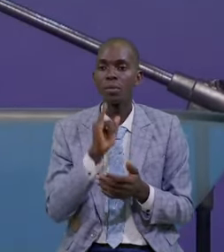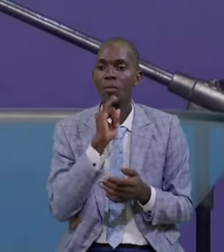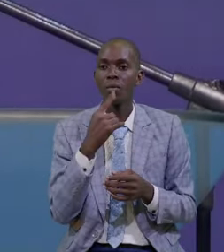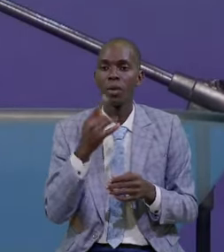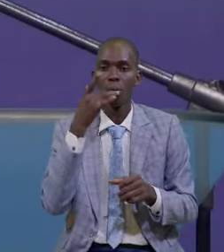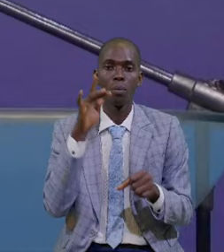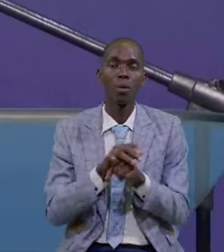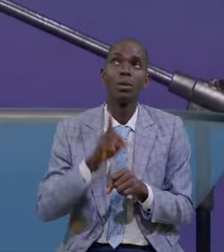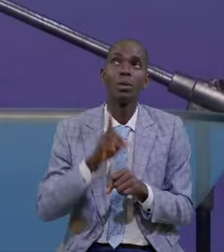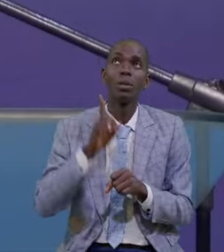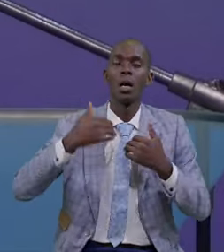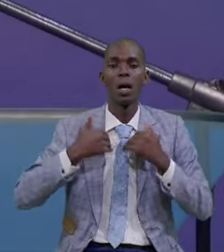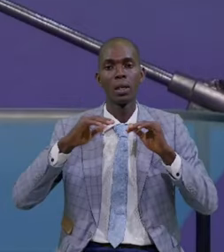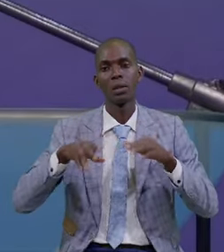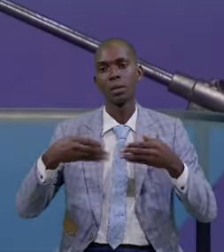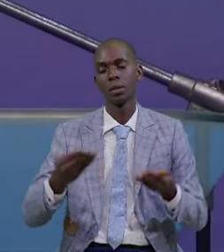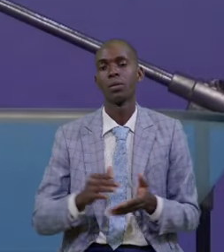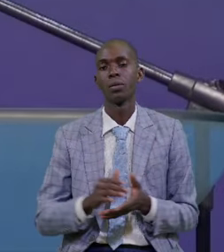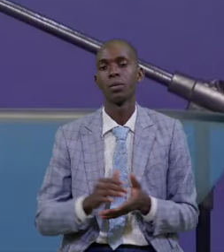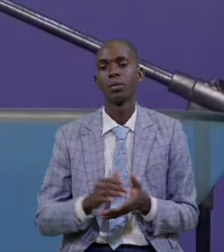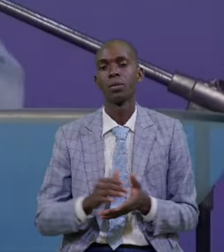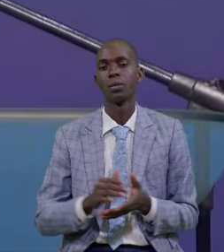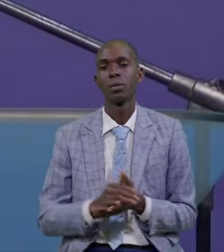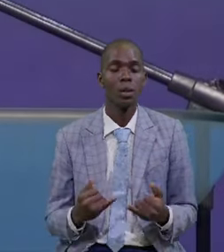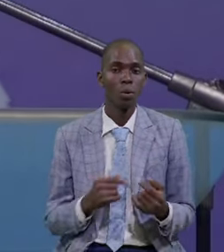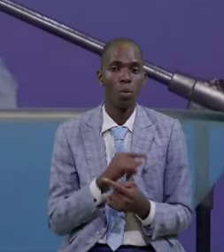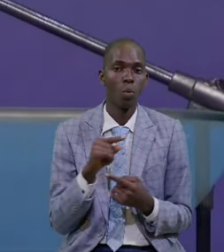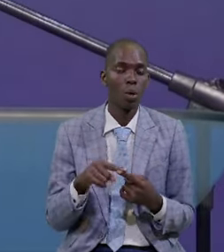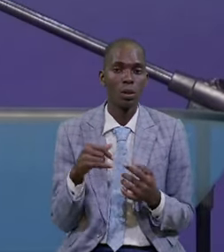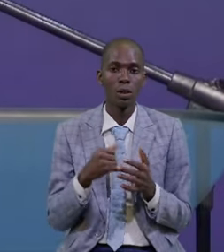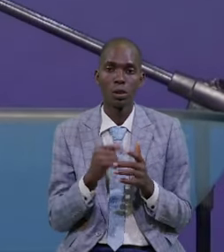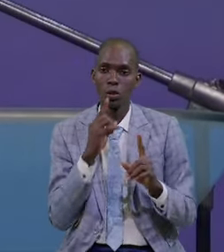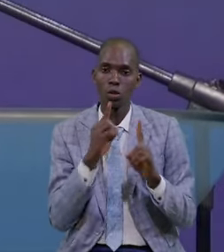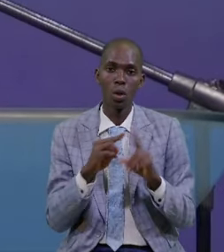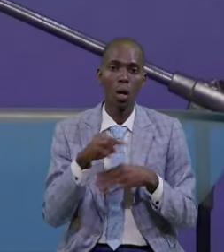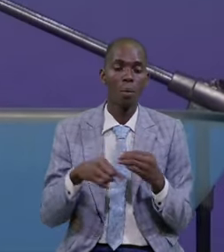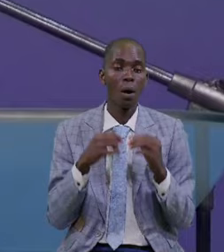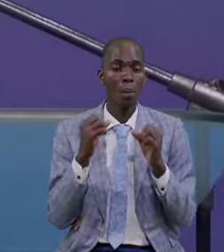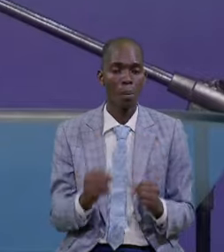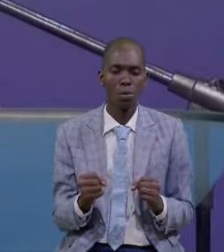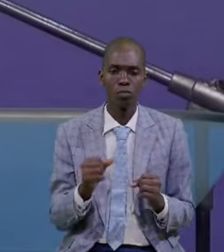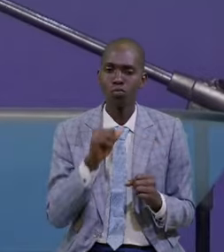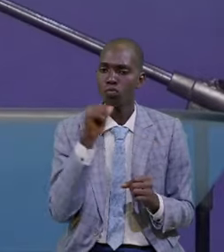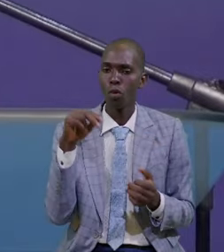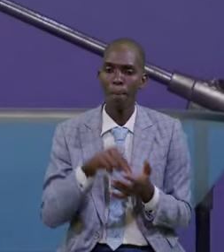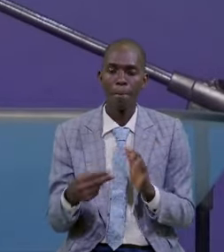given. Now, when he talks of power, it's not the power to shake. It's not the power to